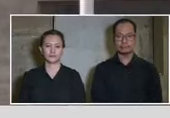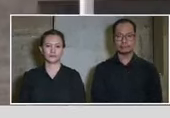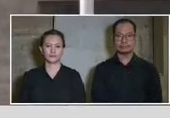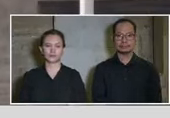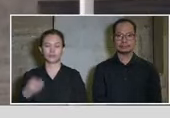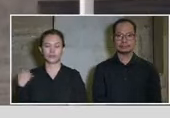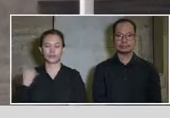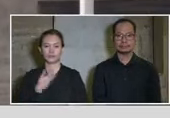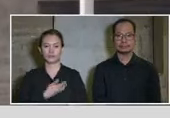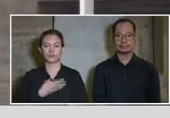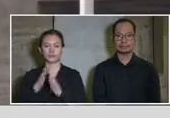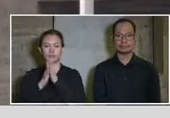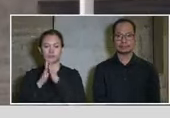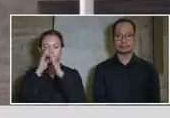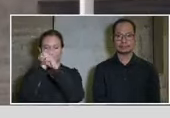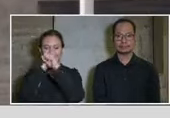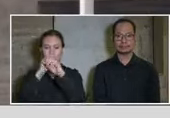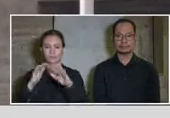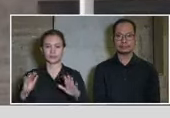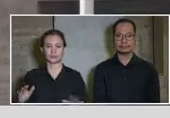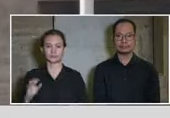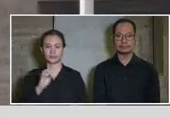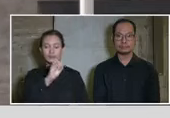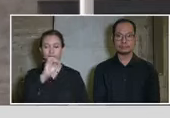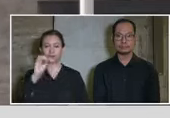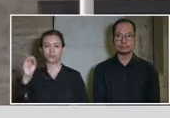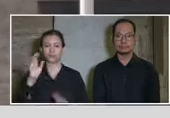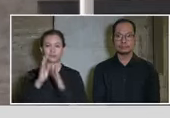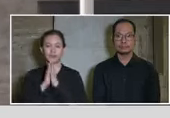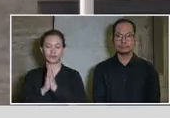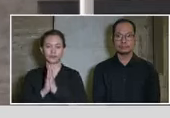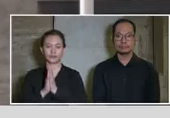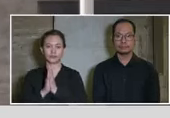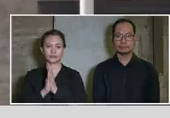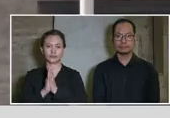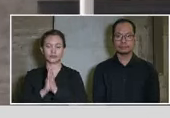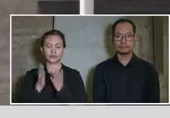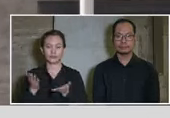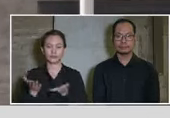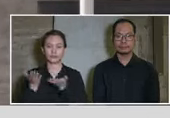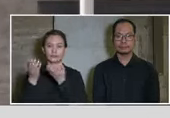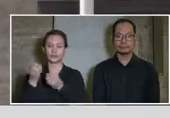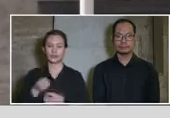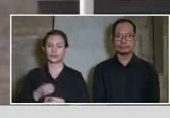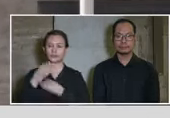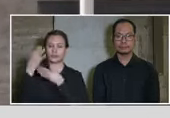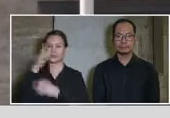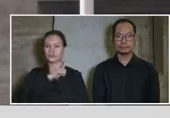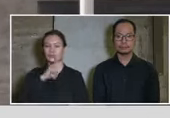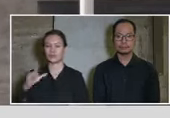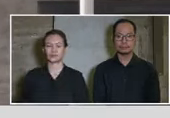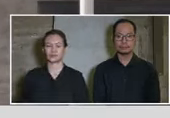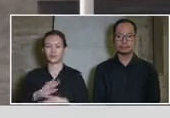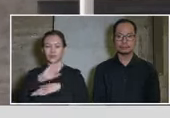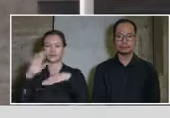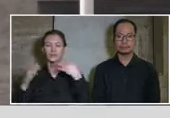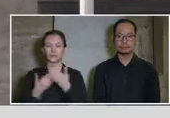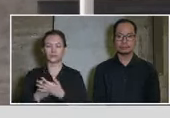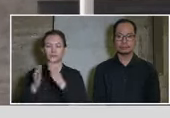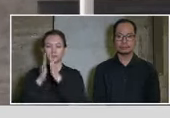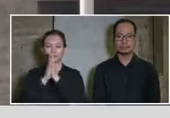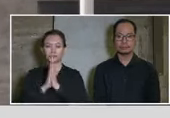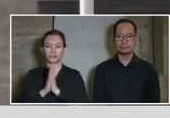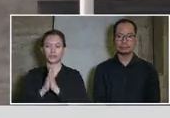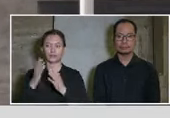Let us pray in silence for our own intentions and lift up to the Lord all the intentions offered in